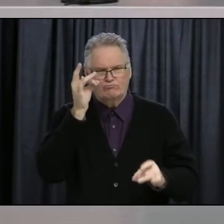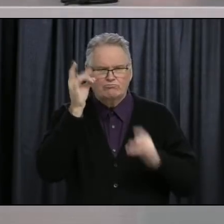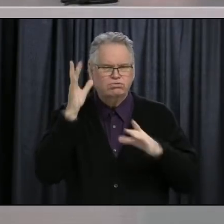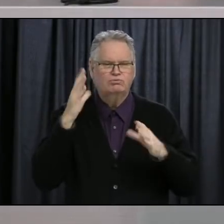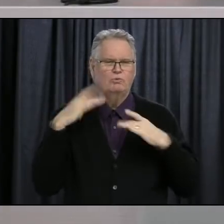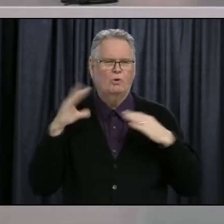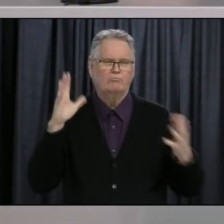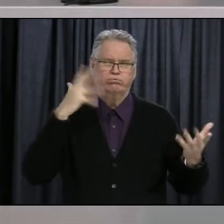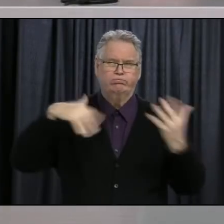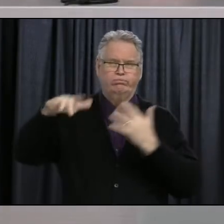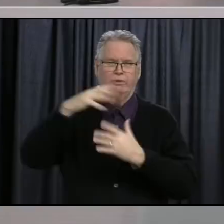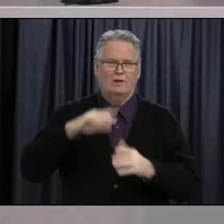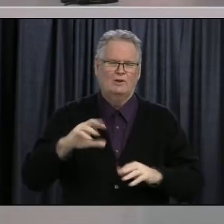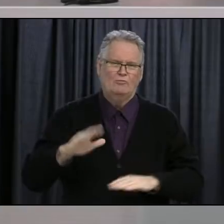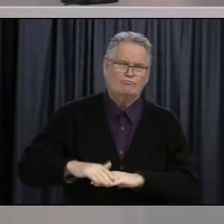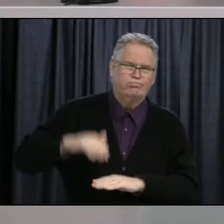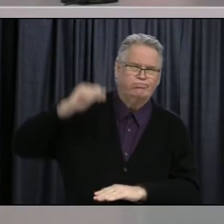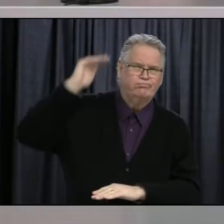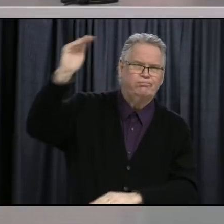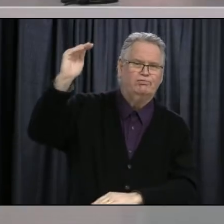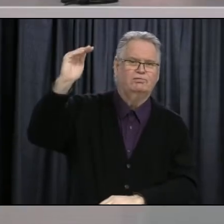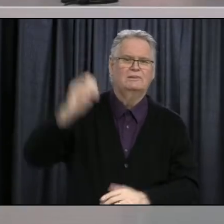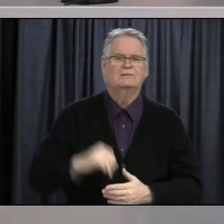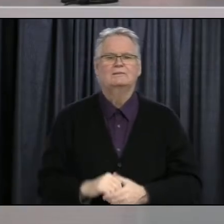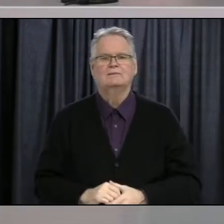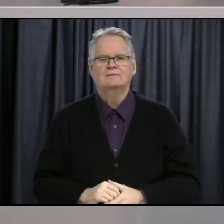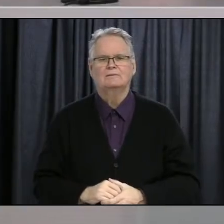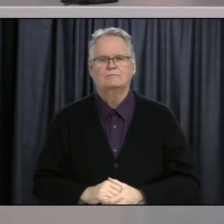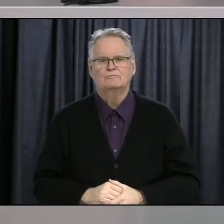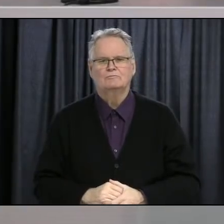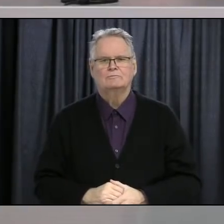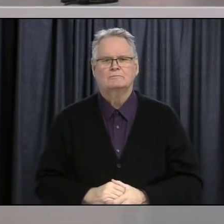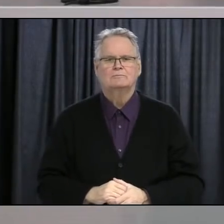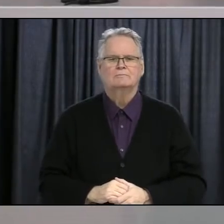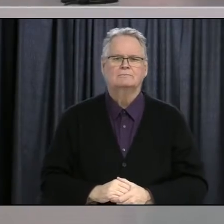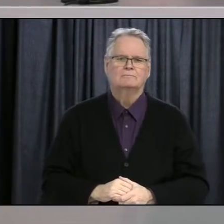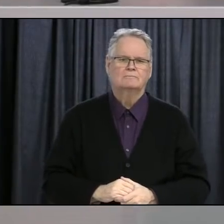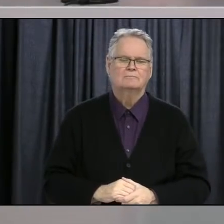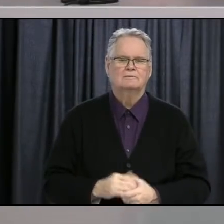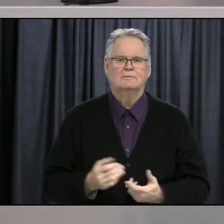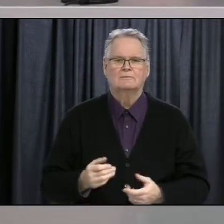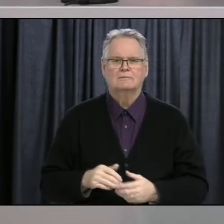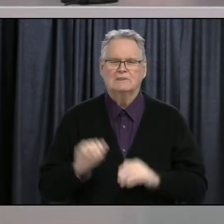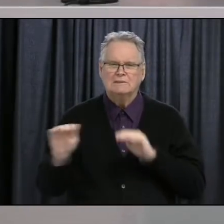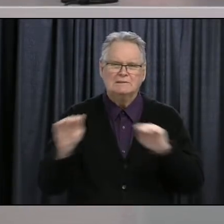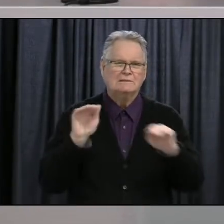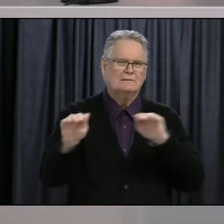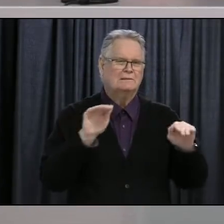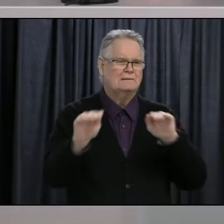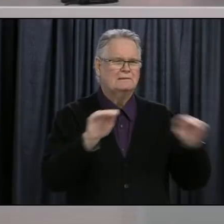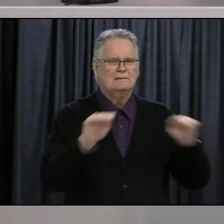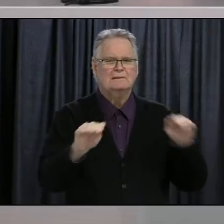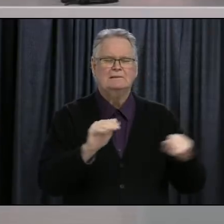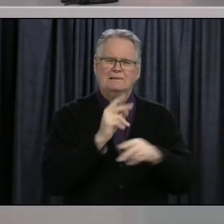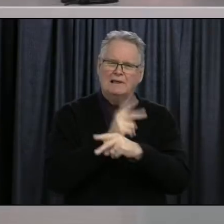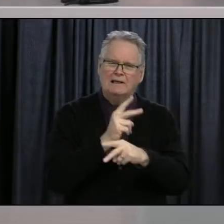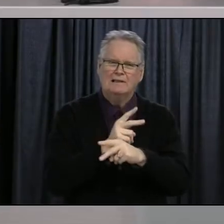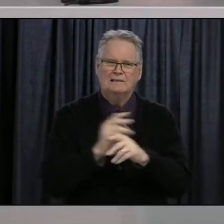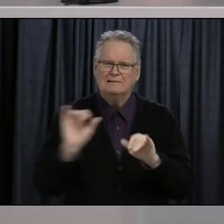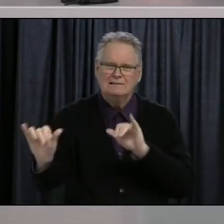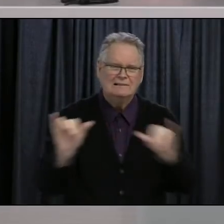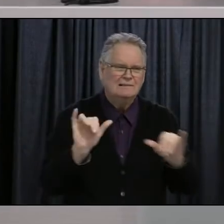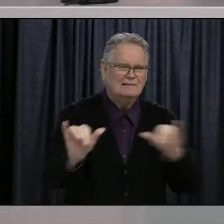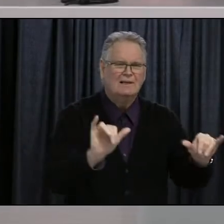that resulted in issuing fines or for offenses that would be otherwise not chargeable if they weren't in a state of an